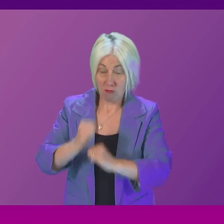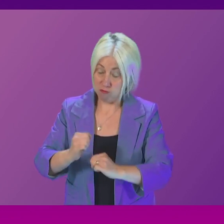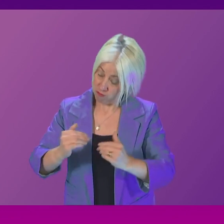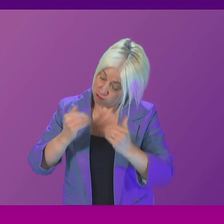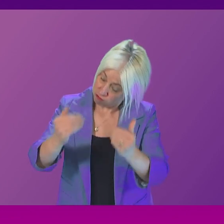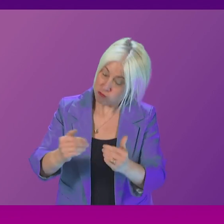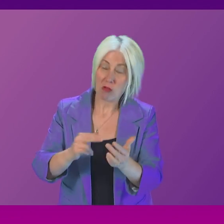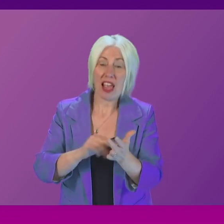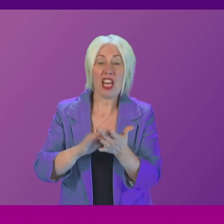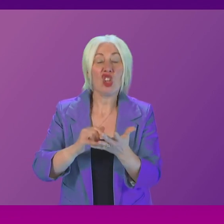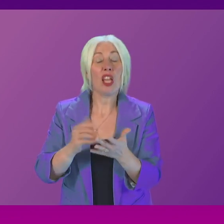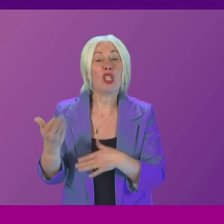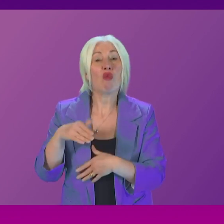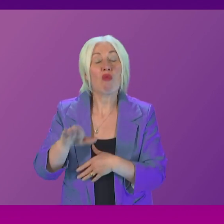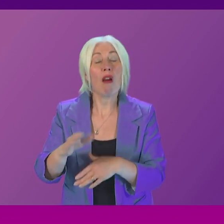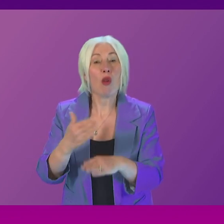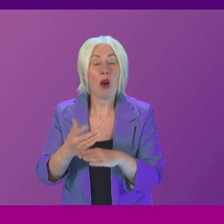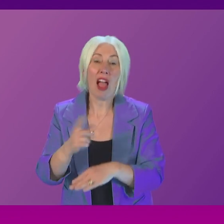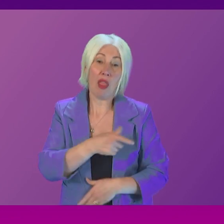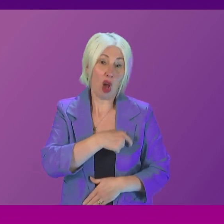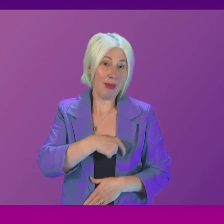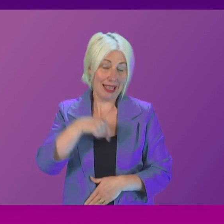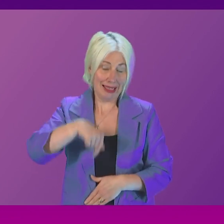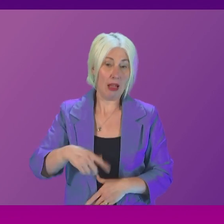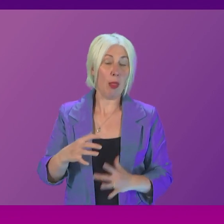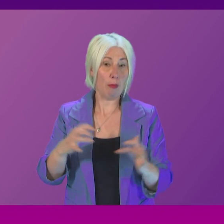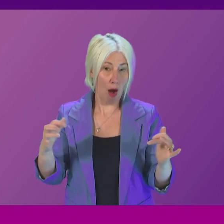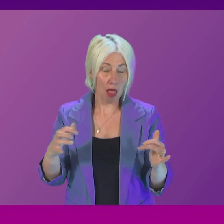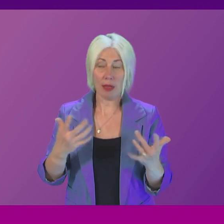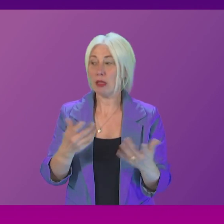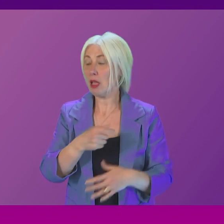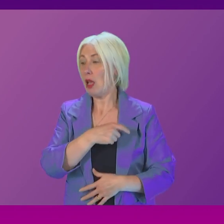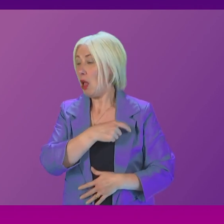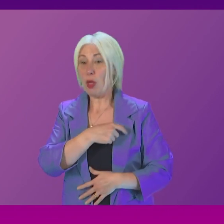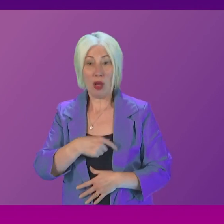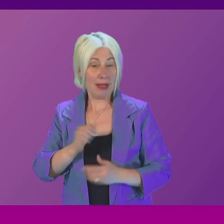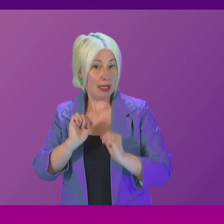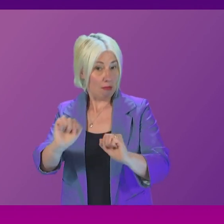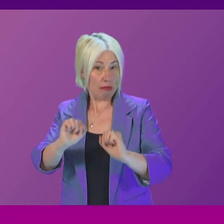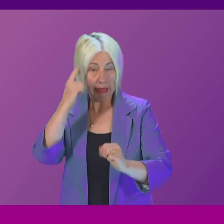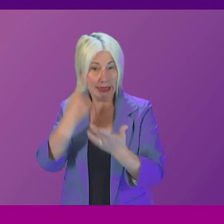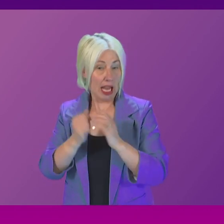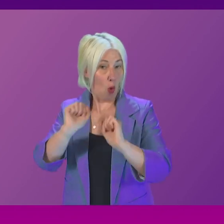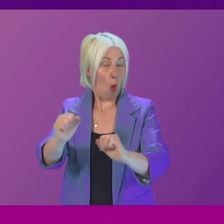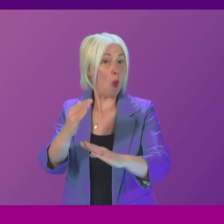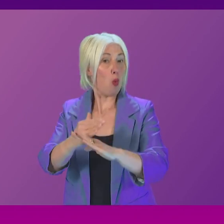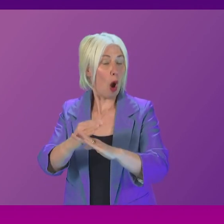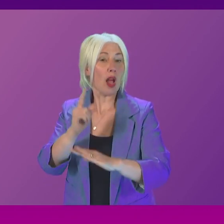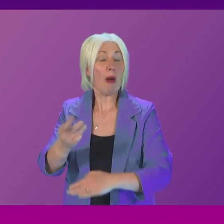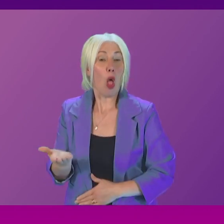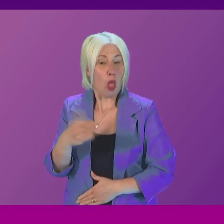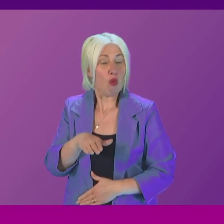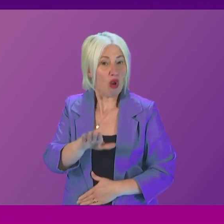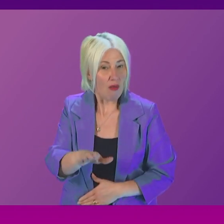recovery work. And in terms of the committee, it's for the Parliament to decide the work and the committee to decide its own work, of course. But that recovery from